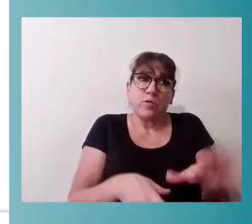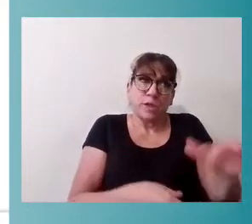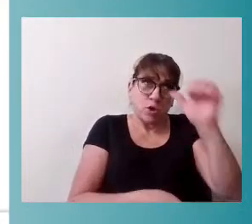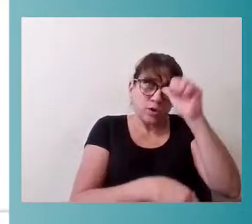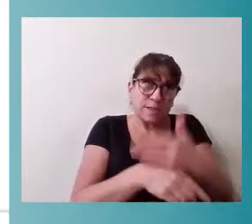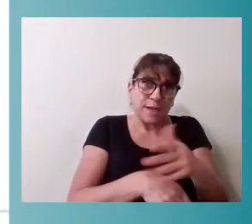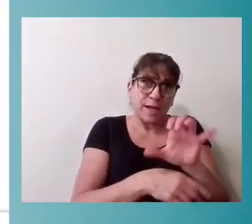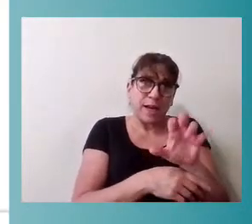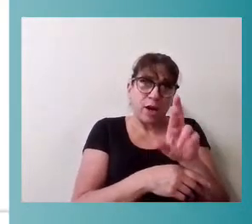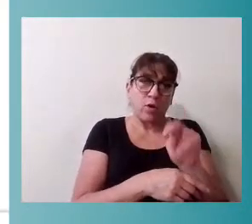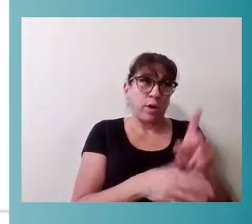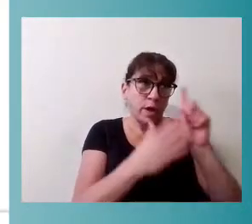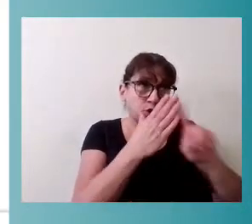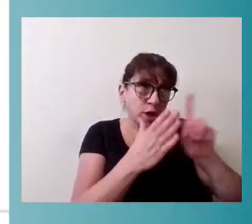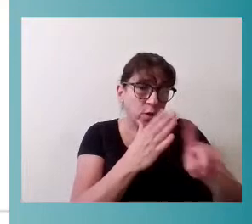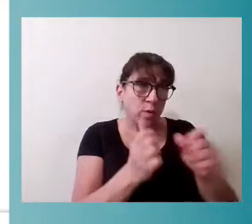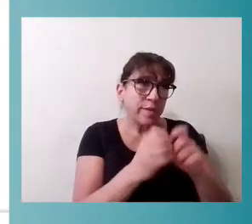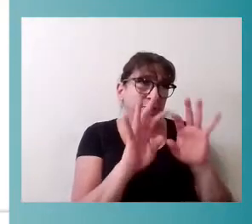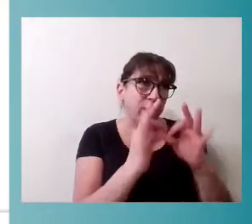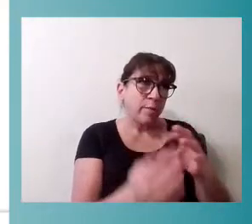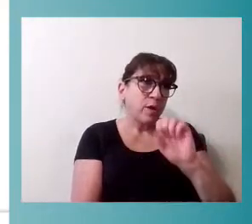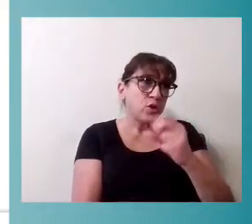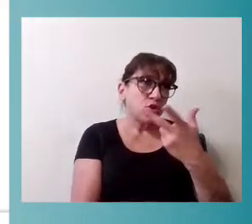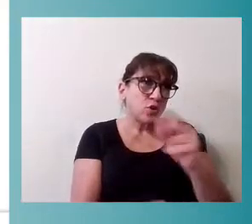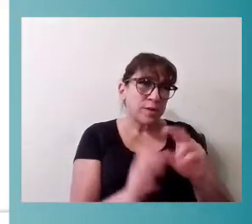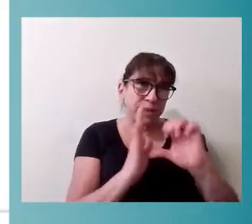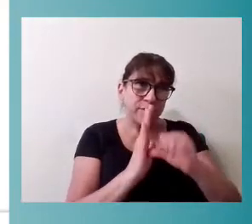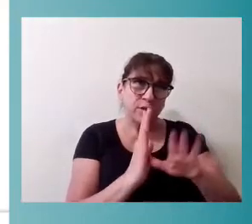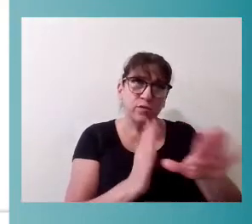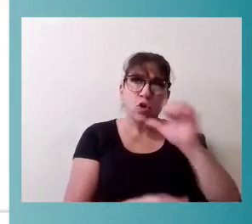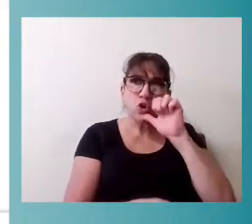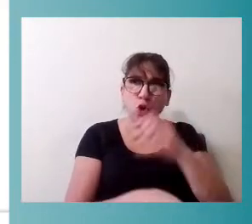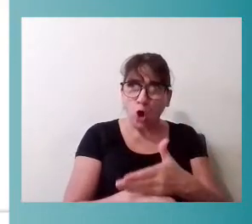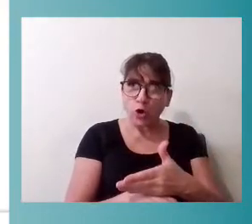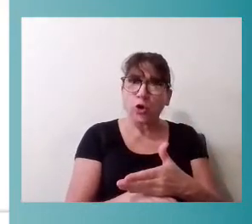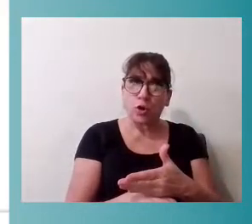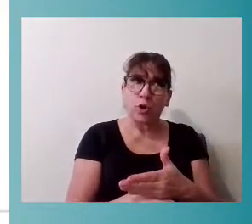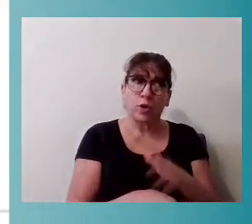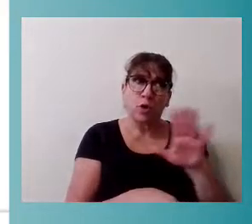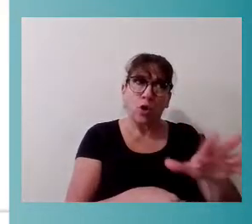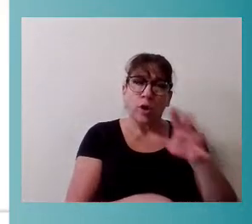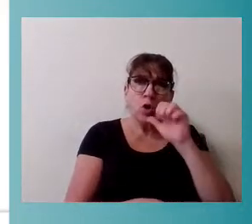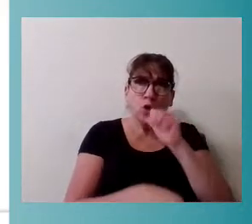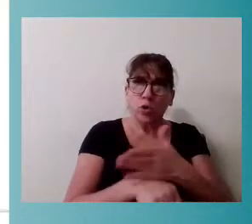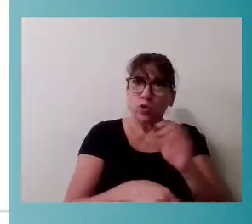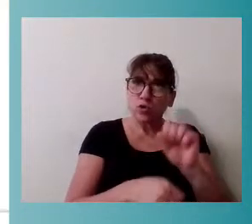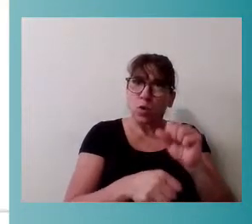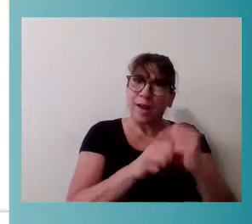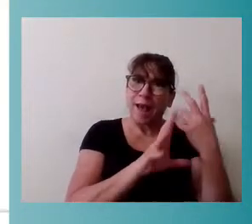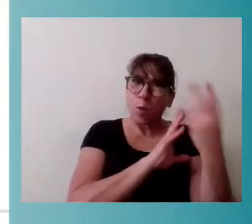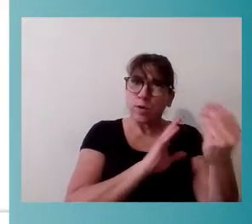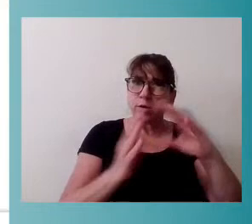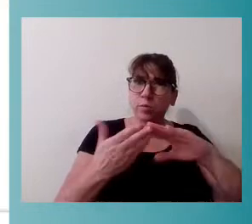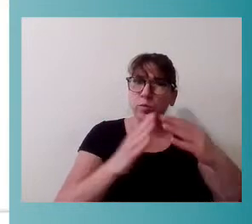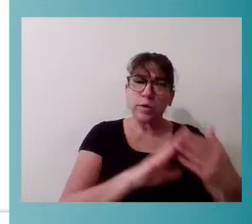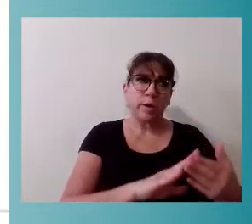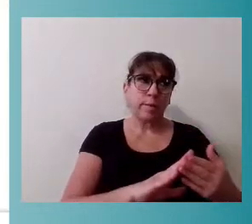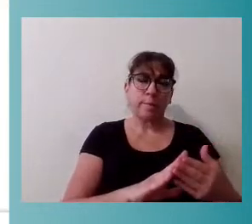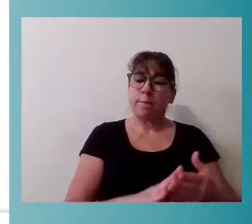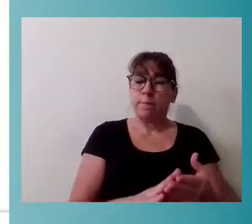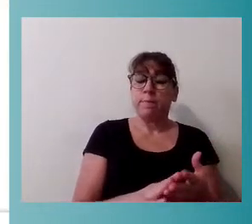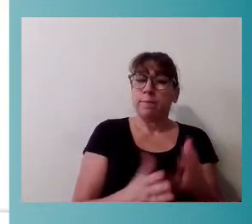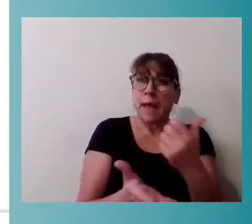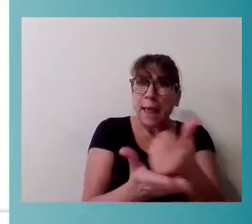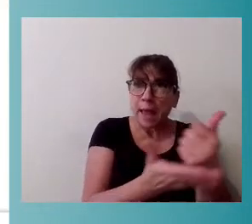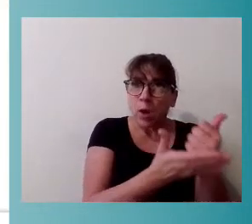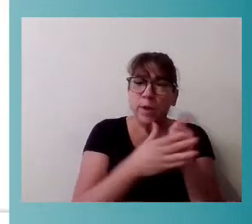additional check-ins with the family, Shawn's emphasis on her and her daughter's work in the community, selflessly